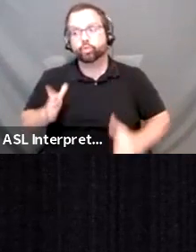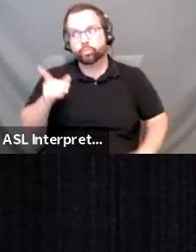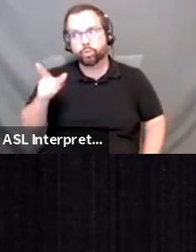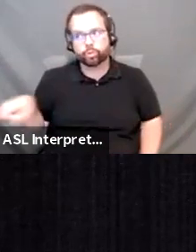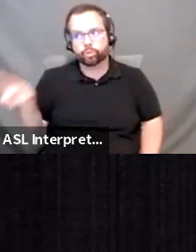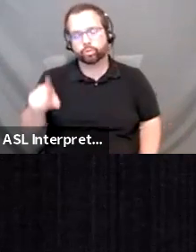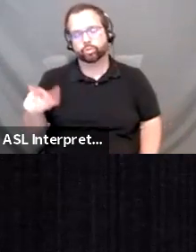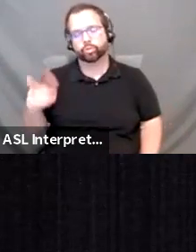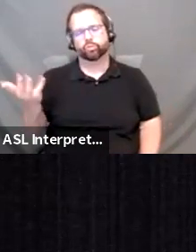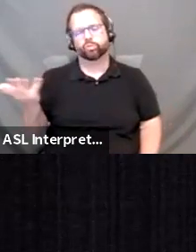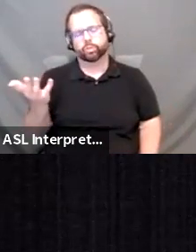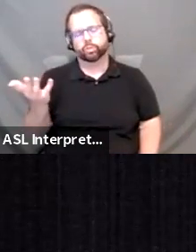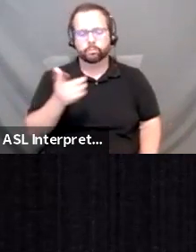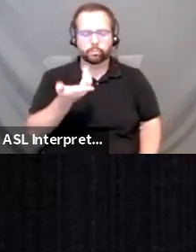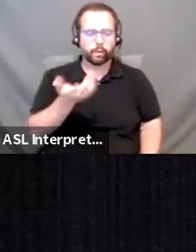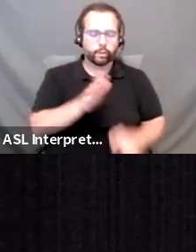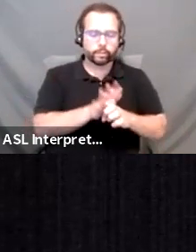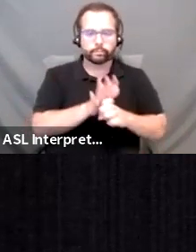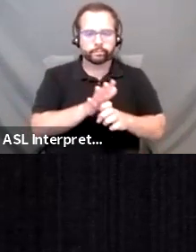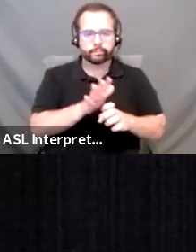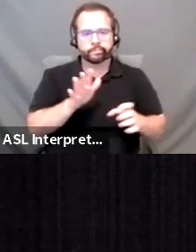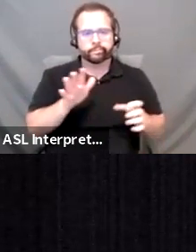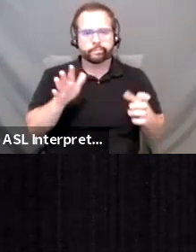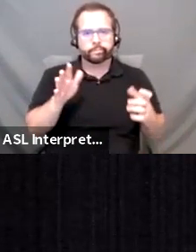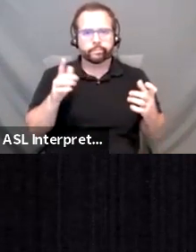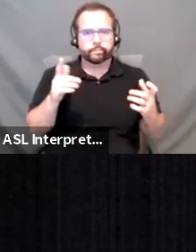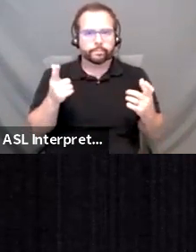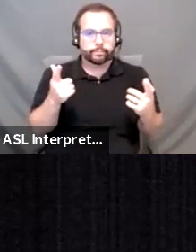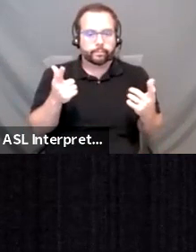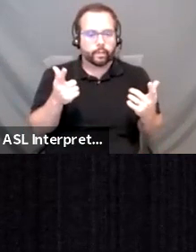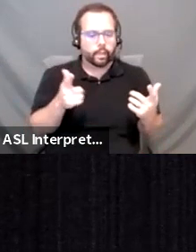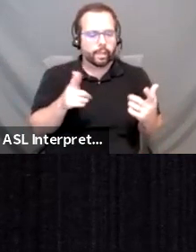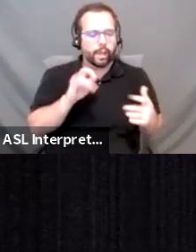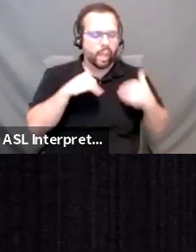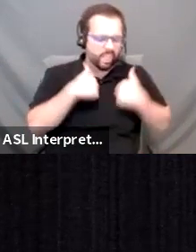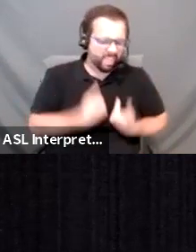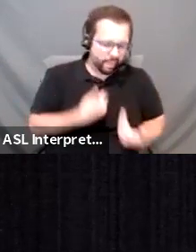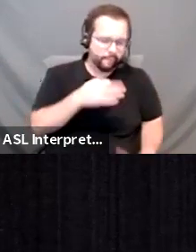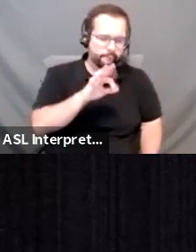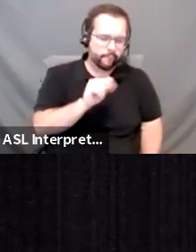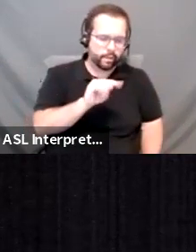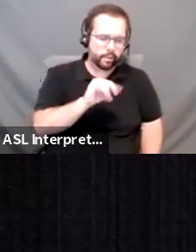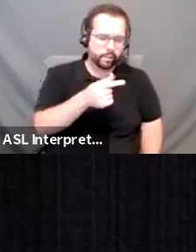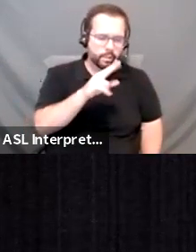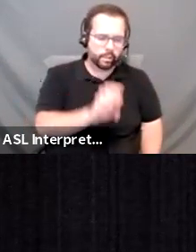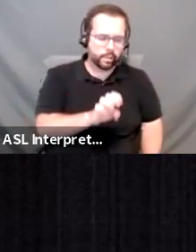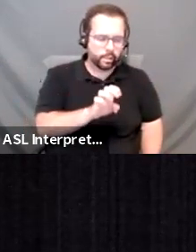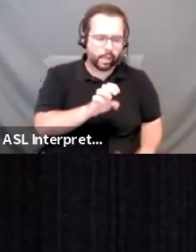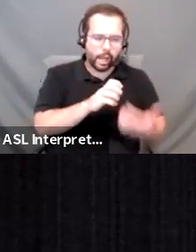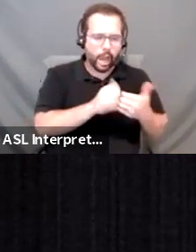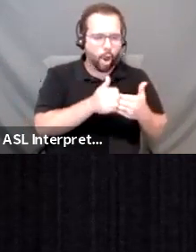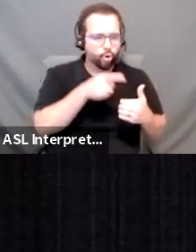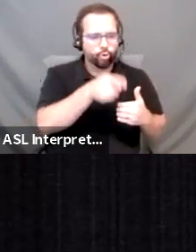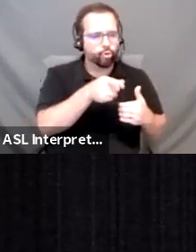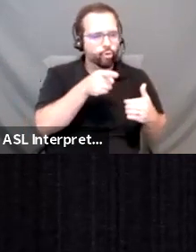around that, of everybody go outside and join from outside on our meeting tonight? Or what ways have you